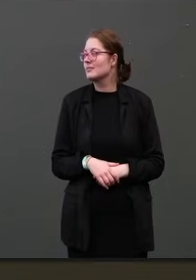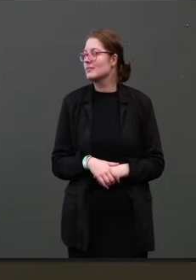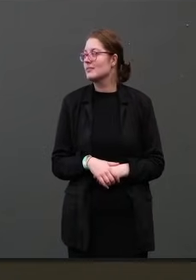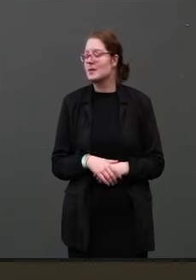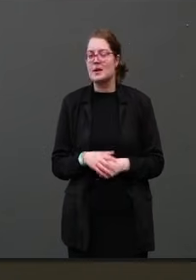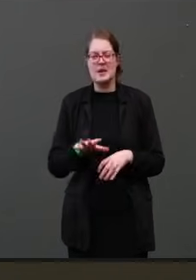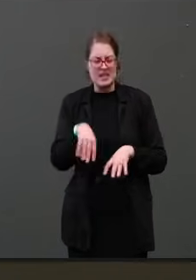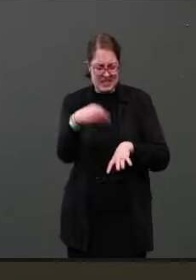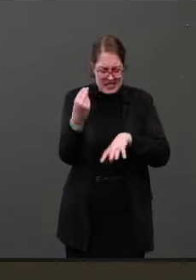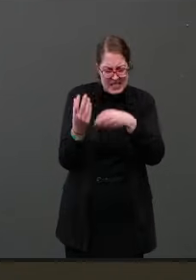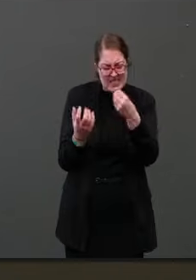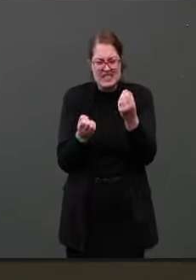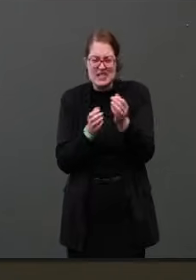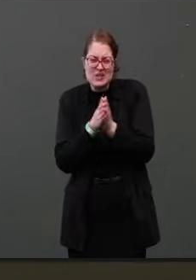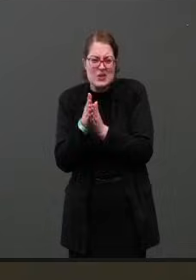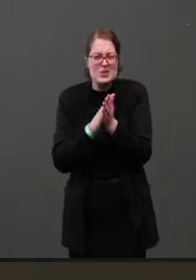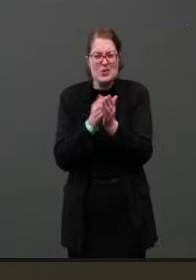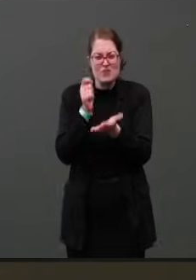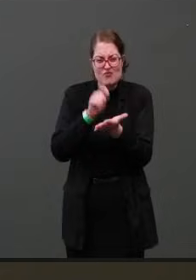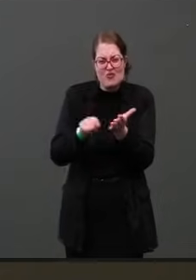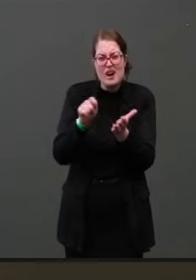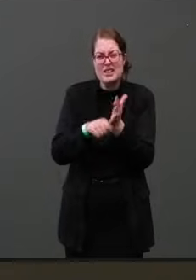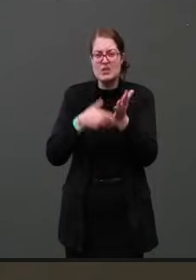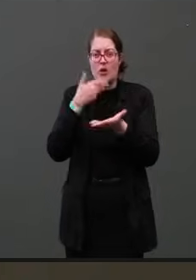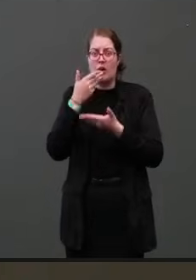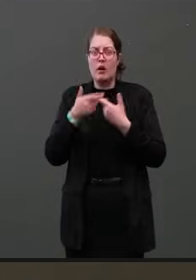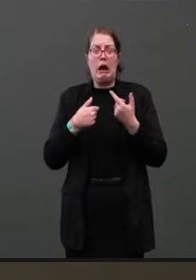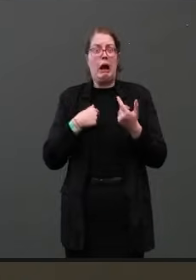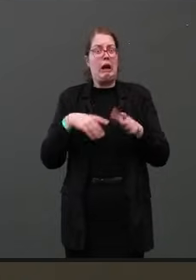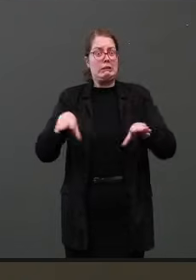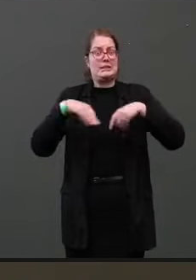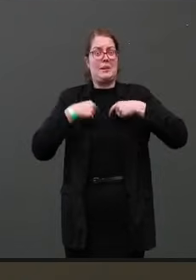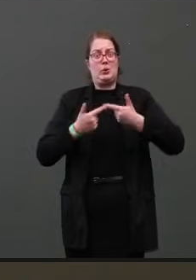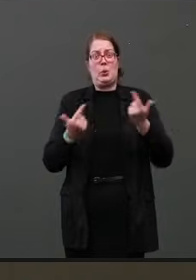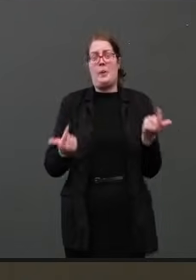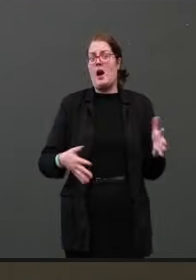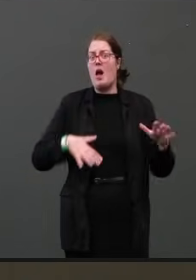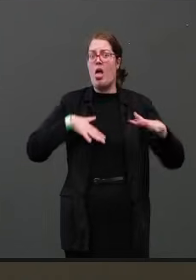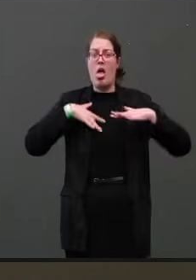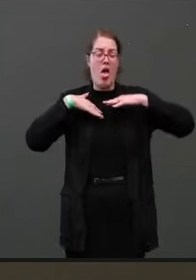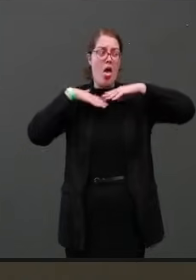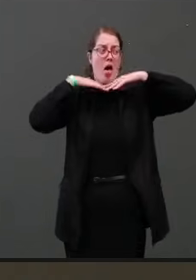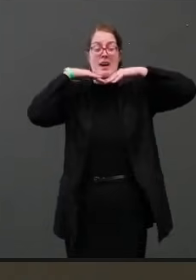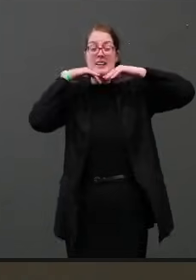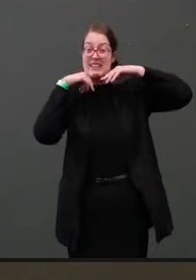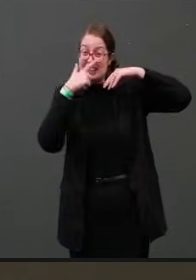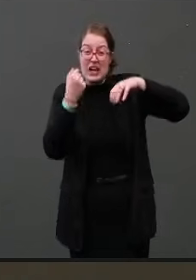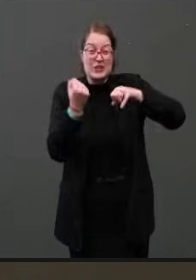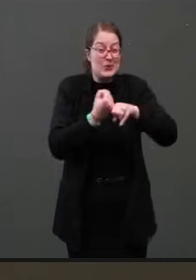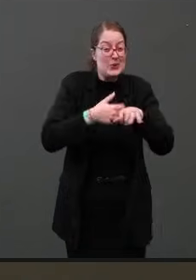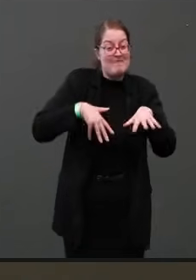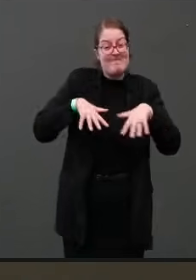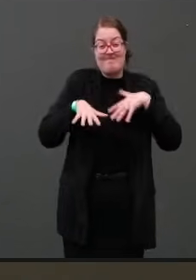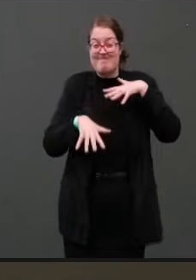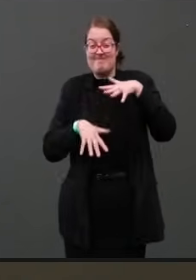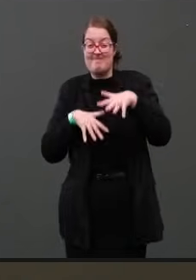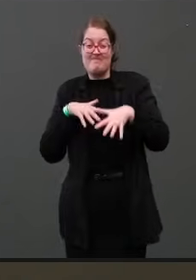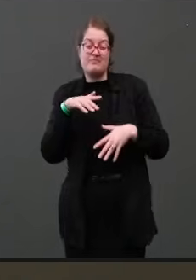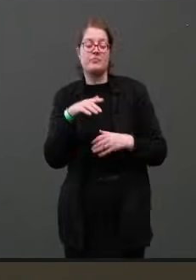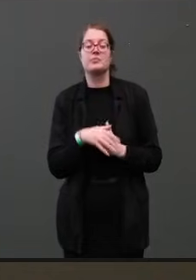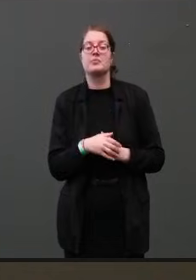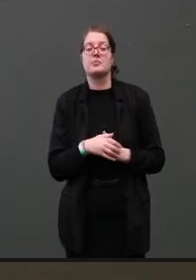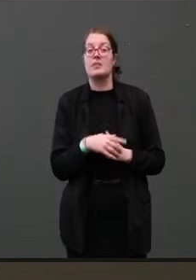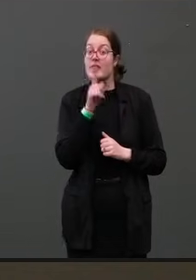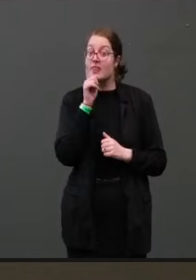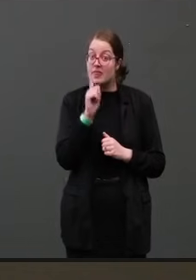and suddenly realizing that I've bitten off more than I can chew, and I'm not sure if I can pull this one off. That is good doubt. That is the